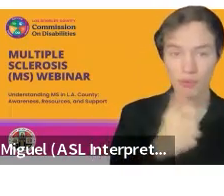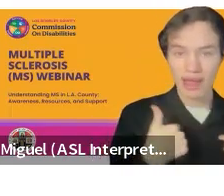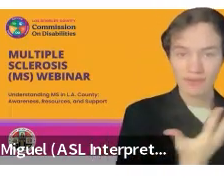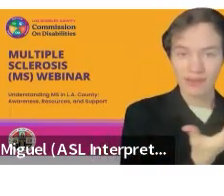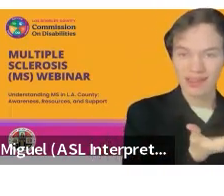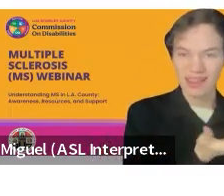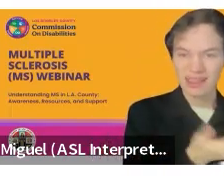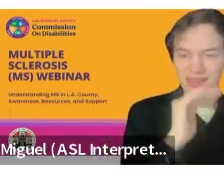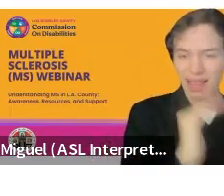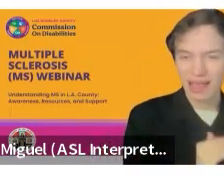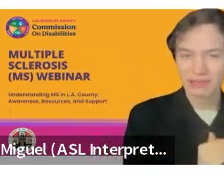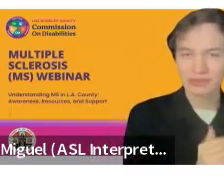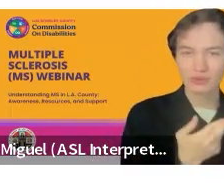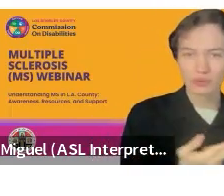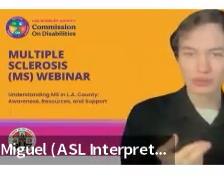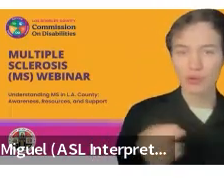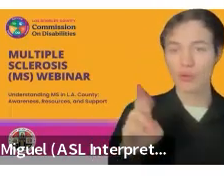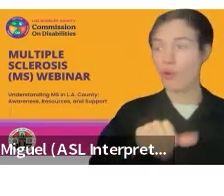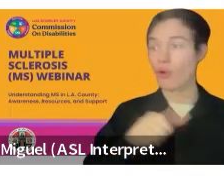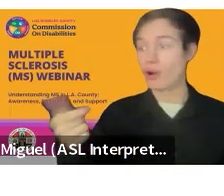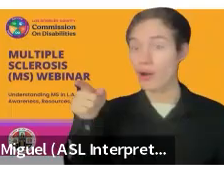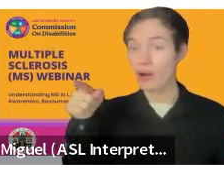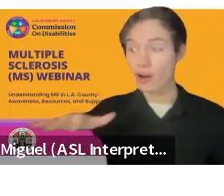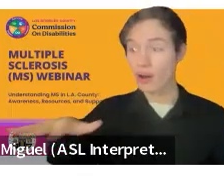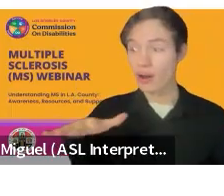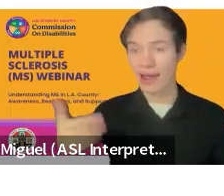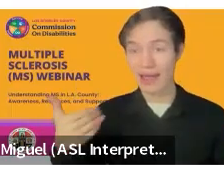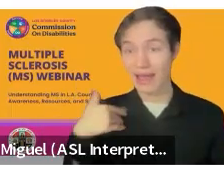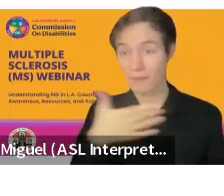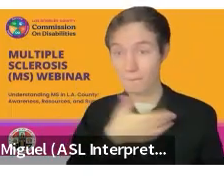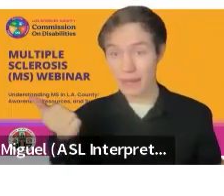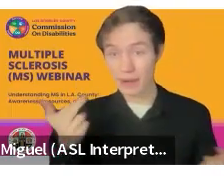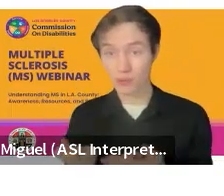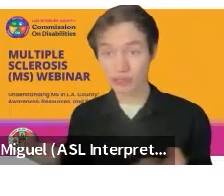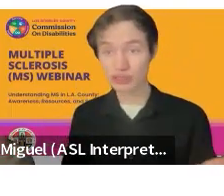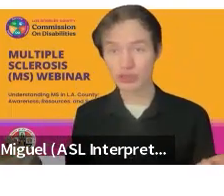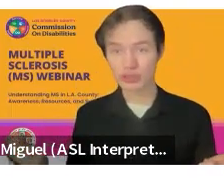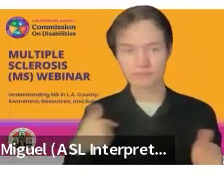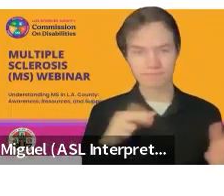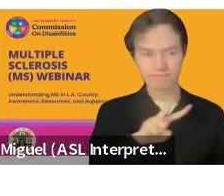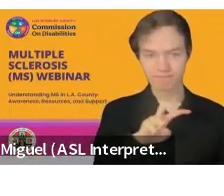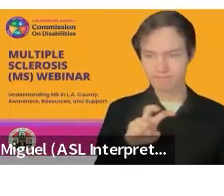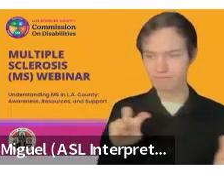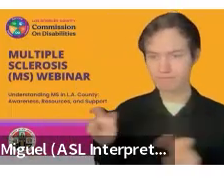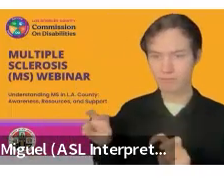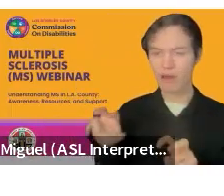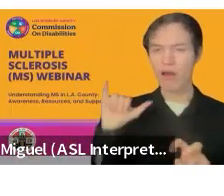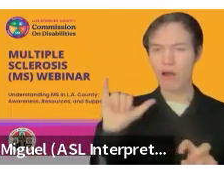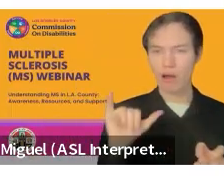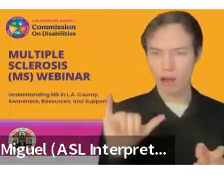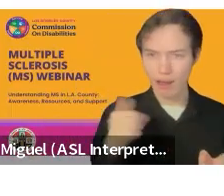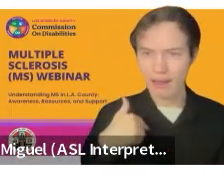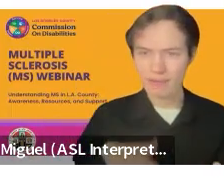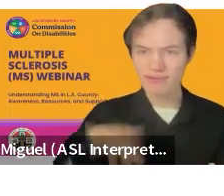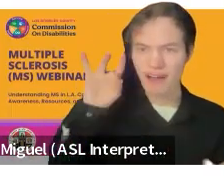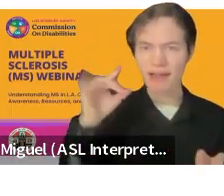a better resourced neighborhood. And so I did find this trend that patients living in a less well-resourced